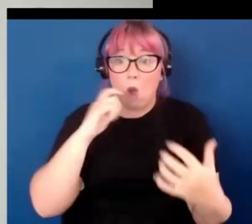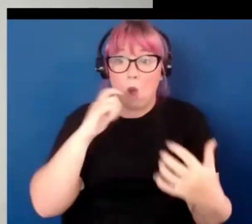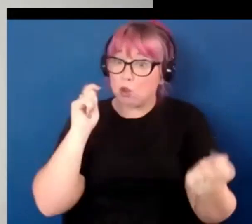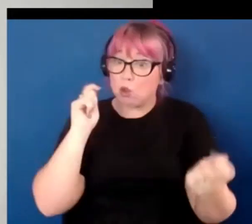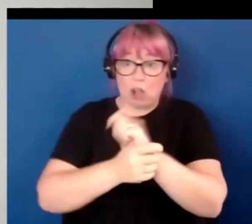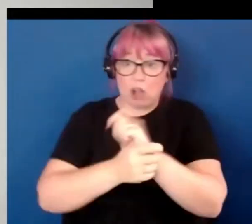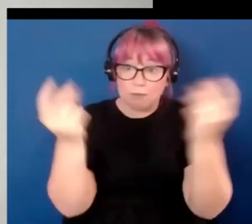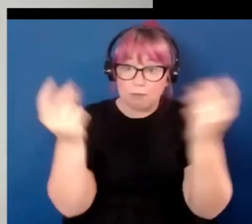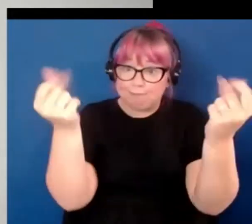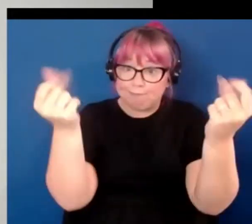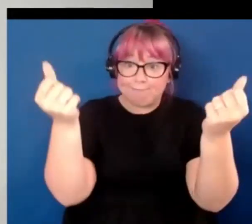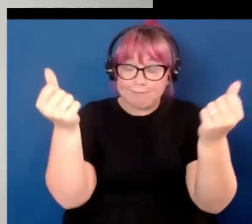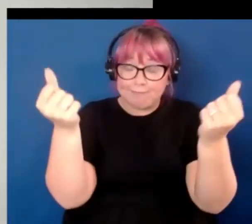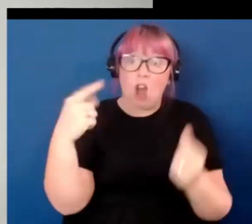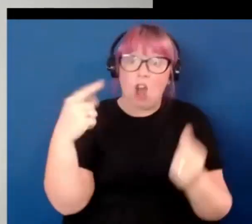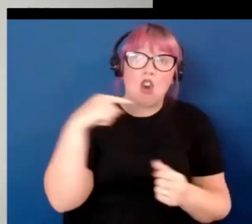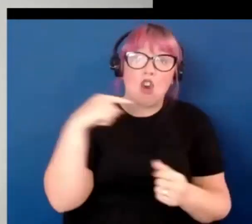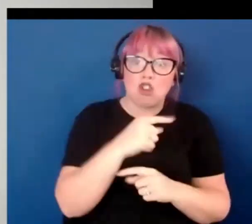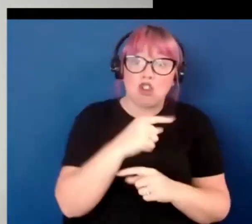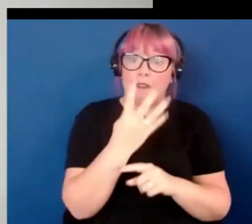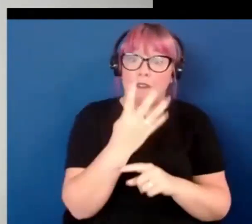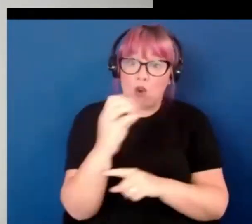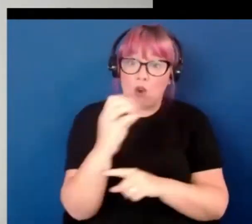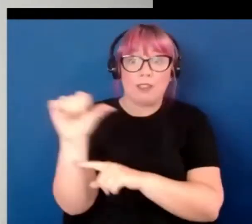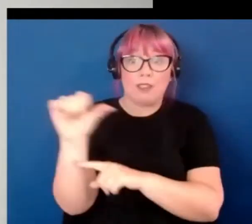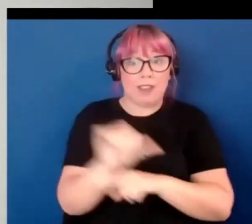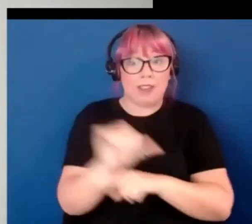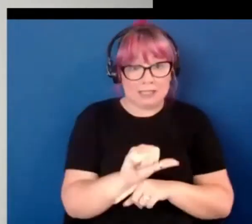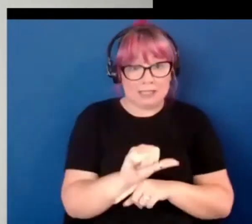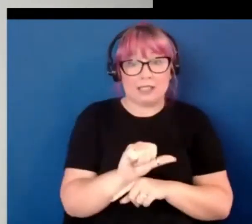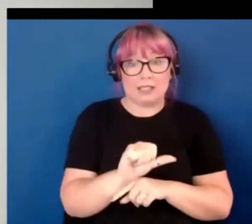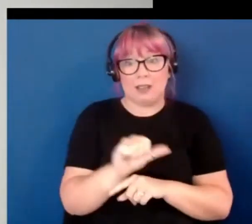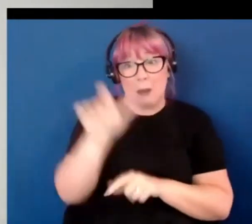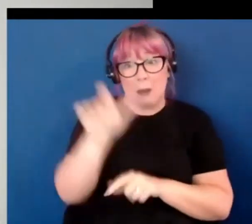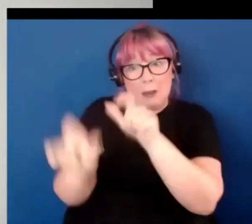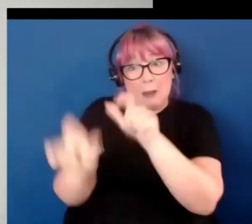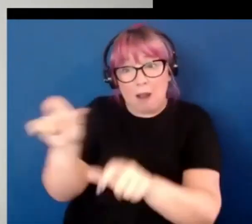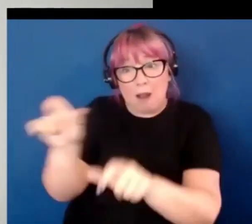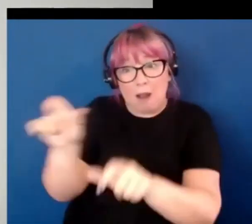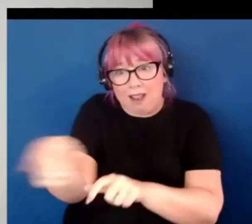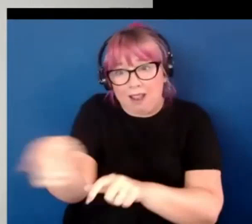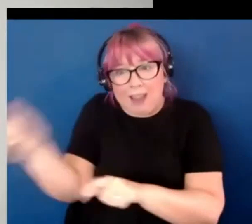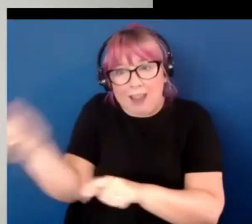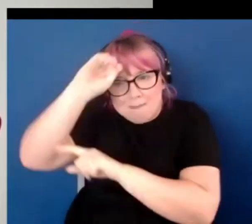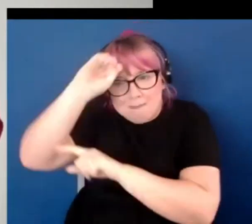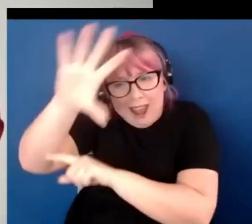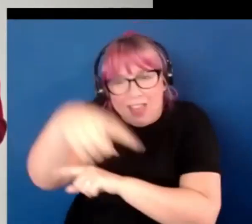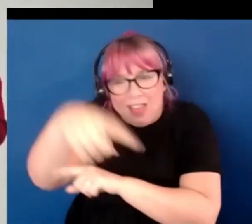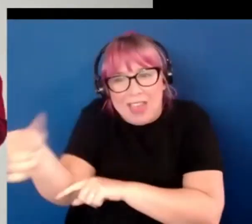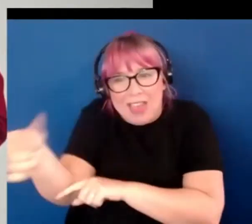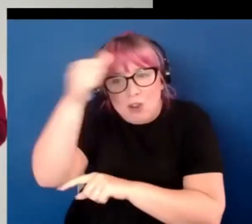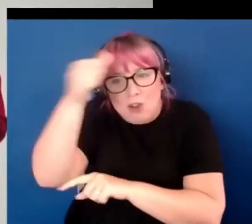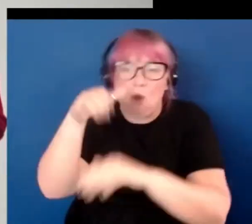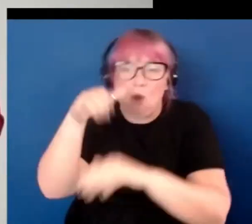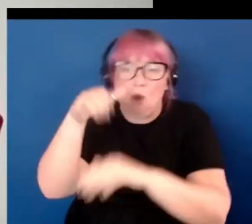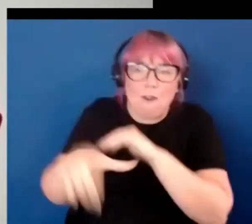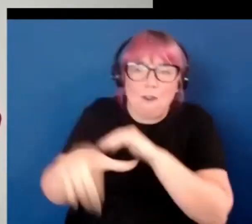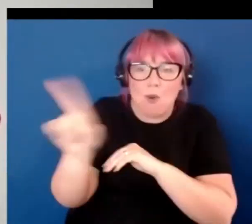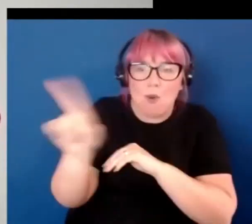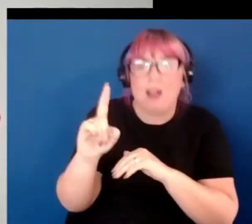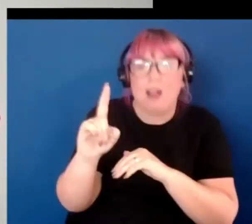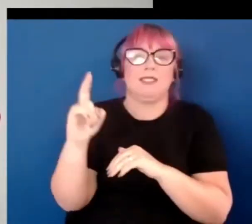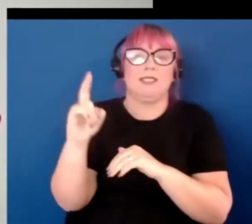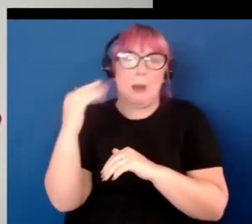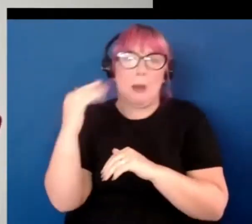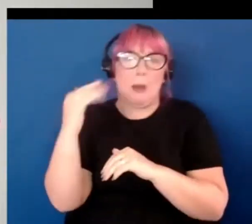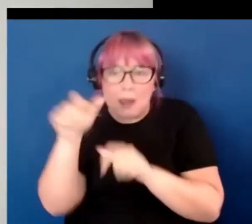140,000 miners know about blacks and gays and nuclear disarmament, and we will never be the same." This is the very